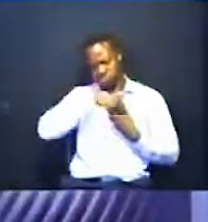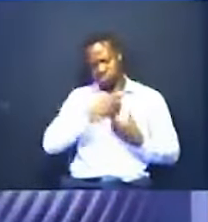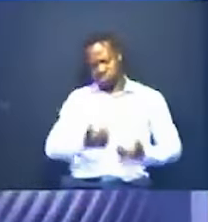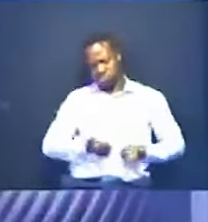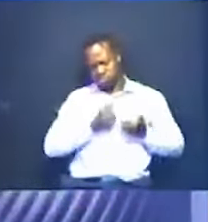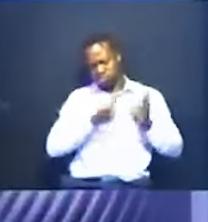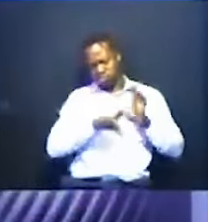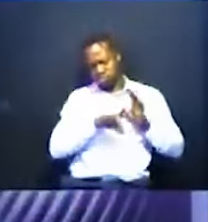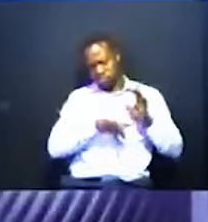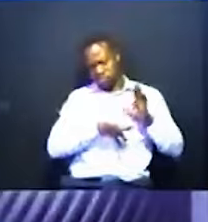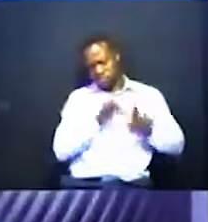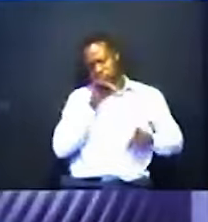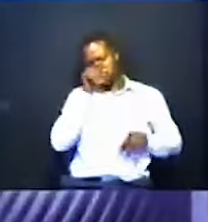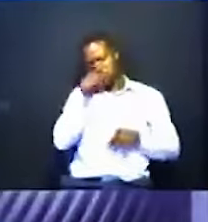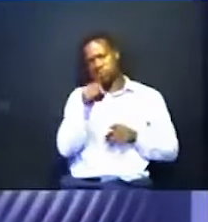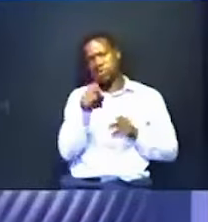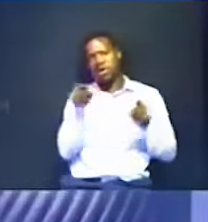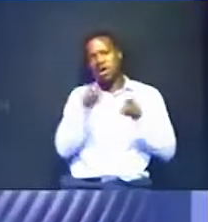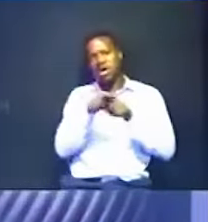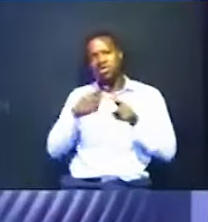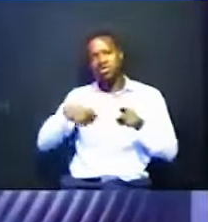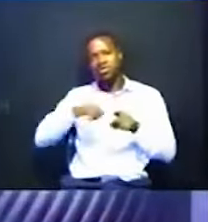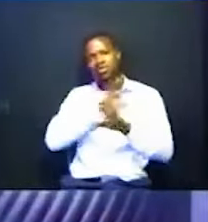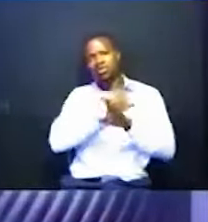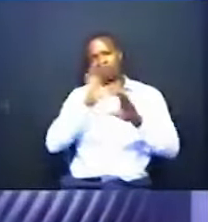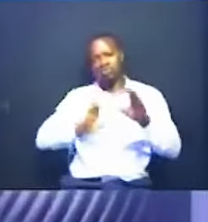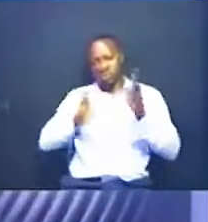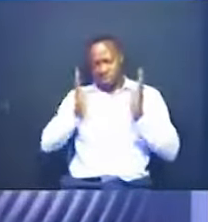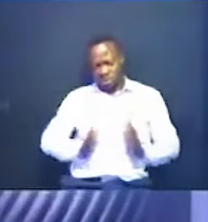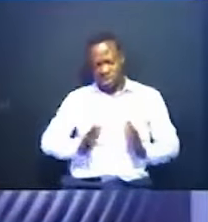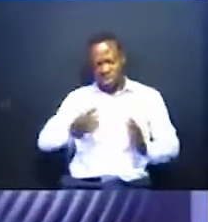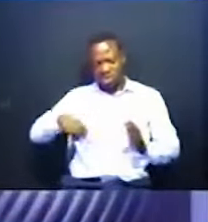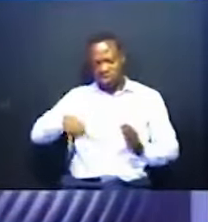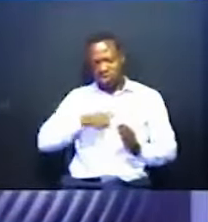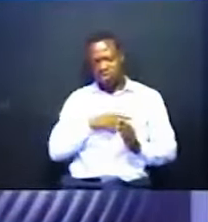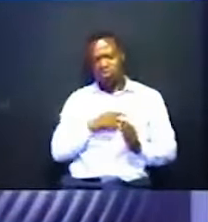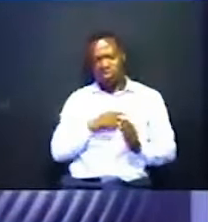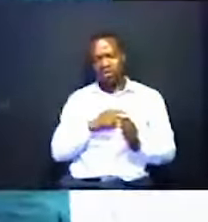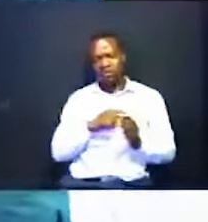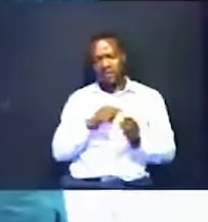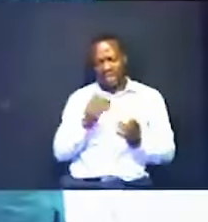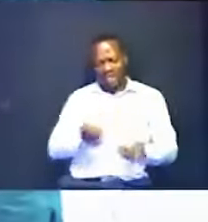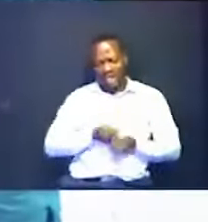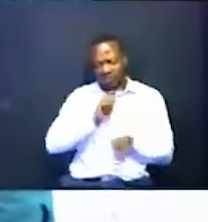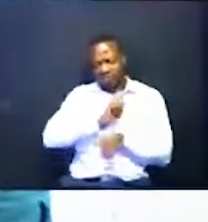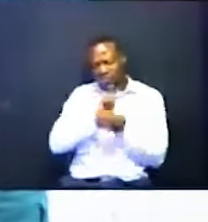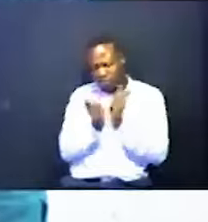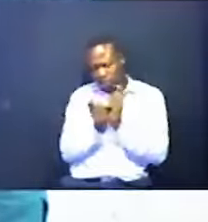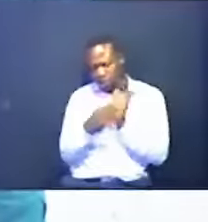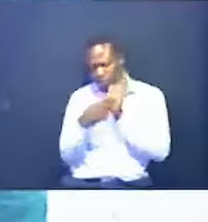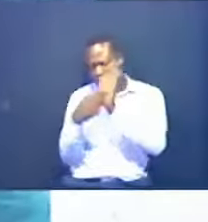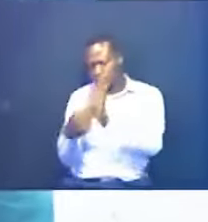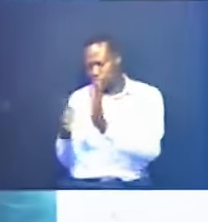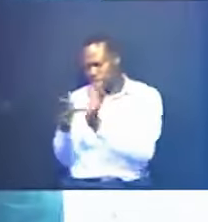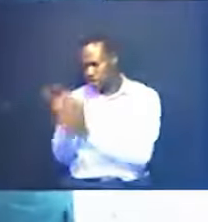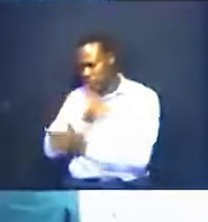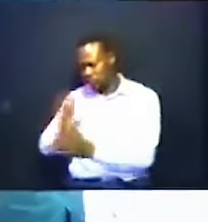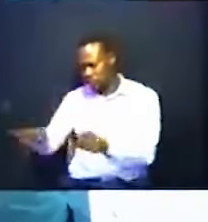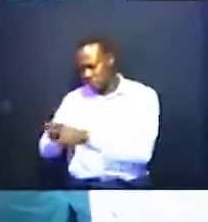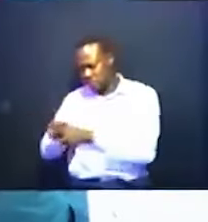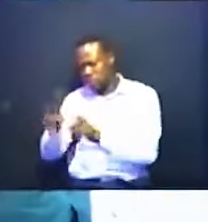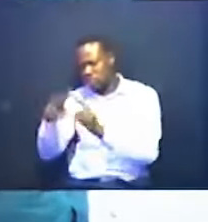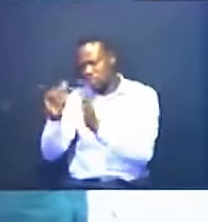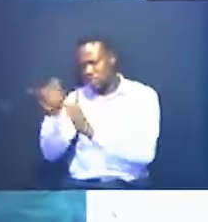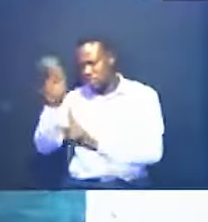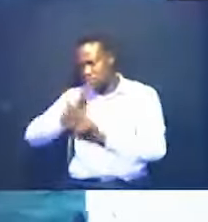That as witnesses, we are changing to the image we seek to defend. So that when people see us, they will see